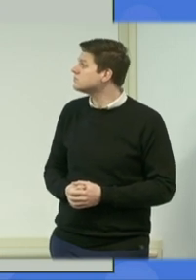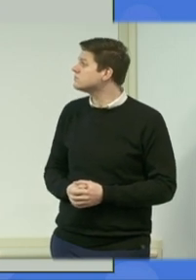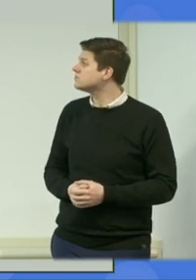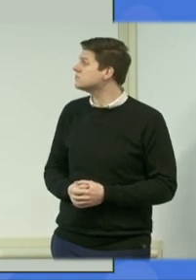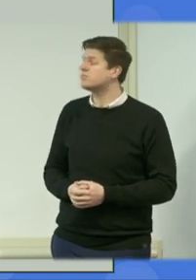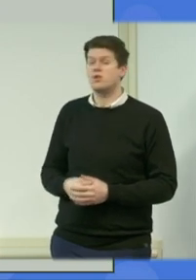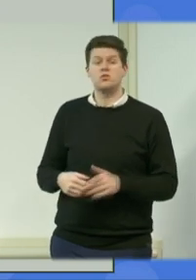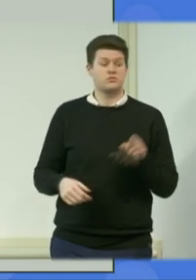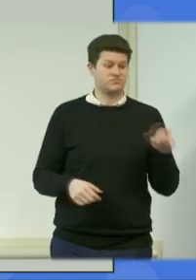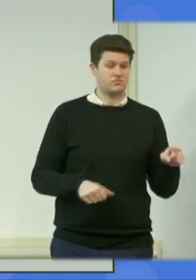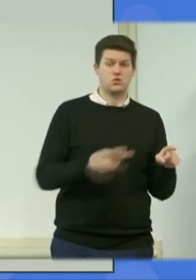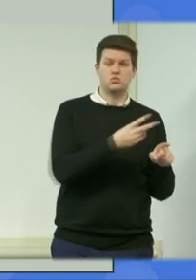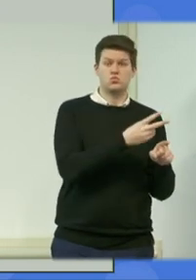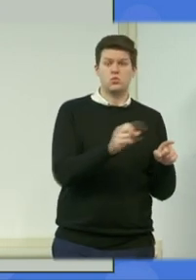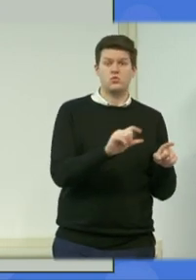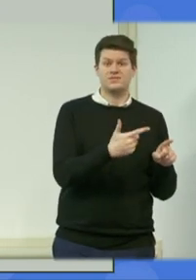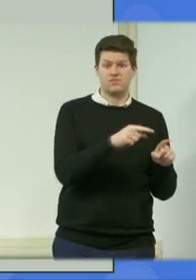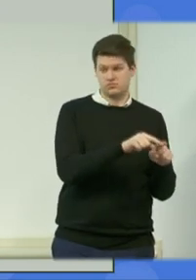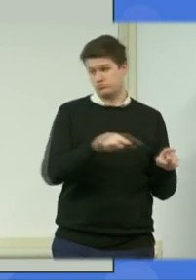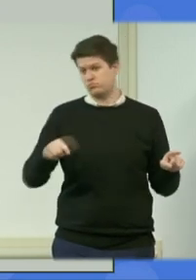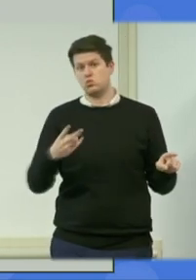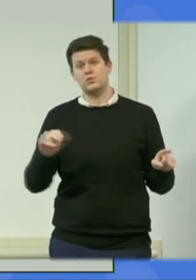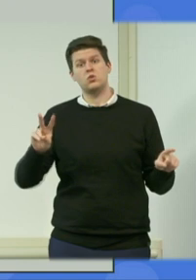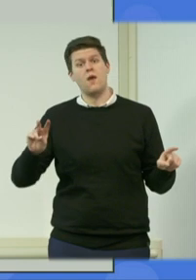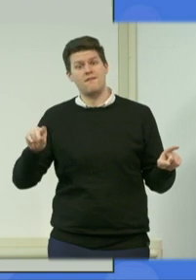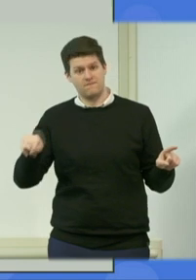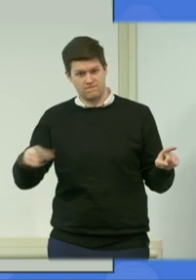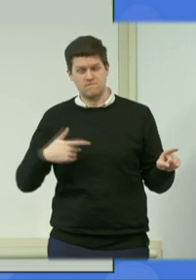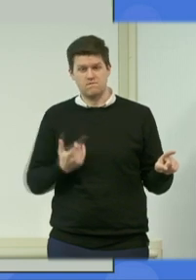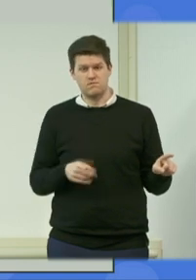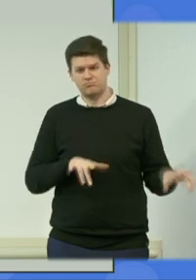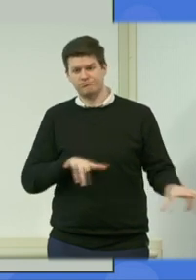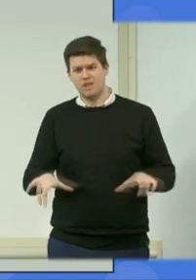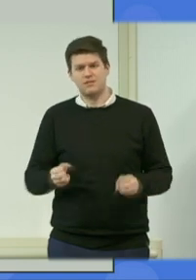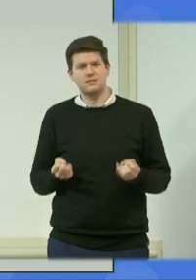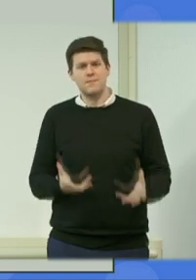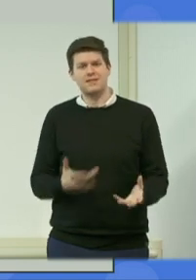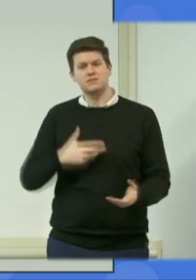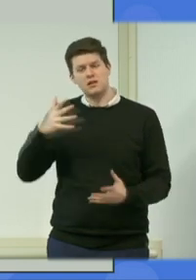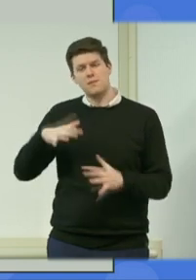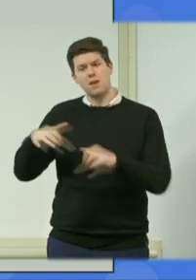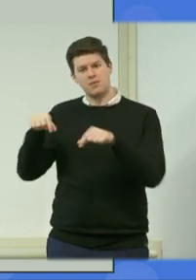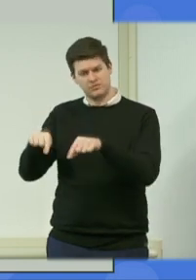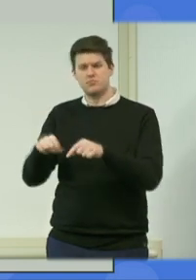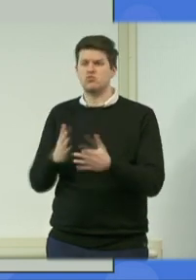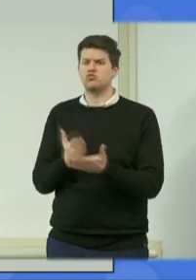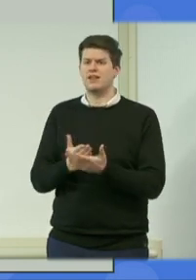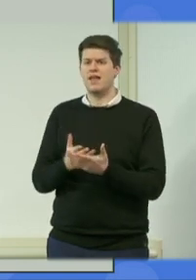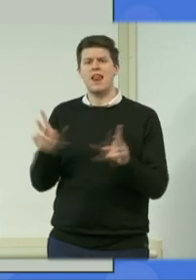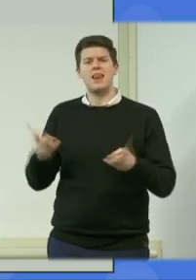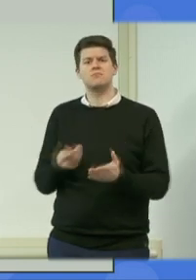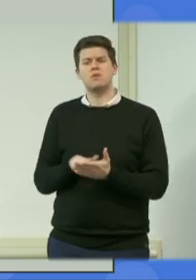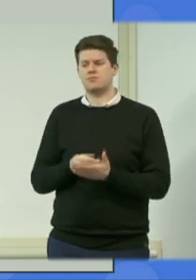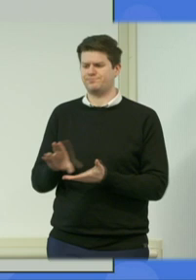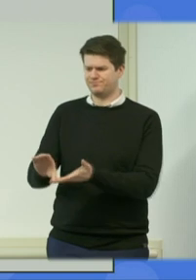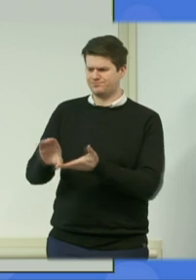from 2007 through to 2012, roughly, where it was still a spending parliament, but there was less money coming because we had the financial crash